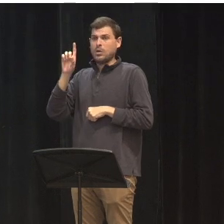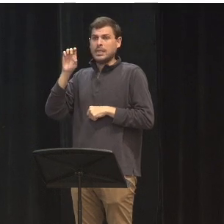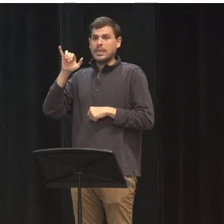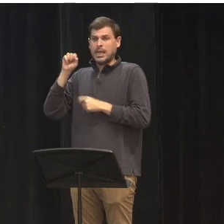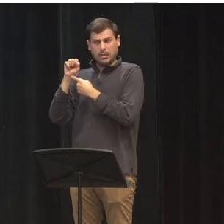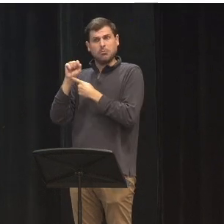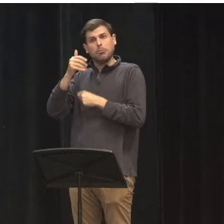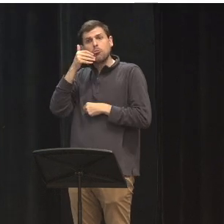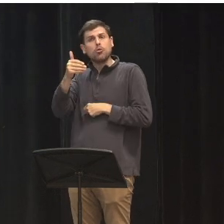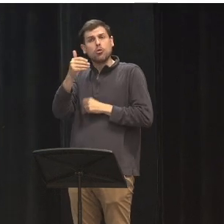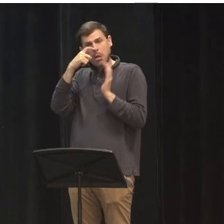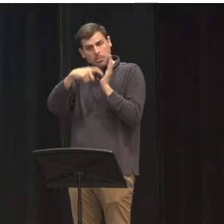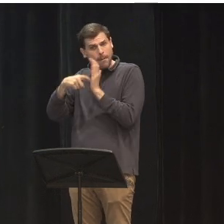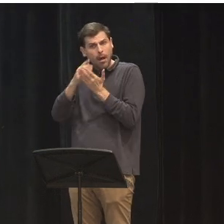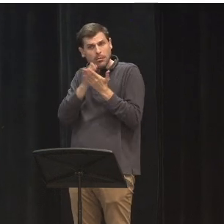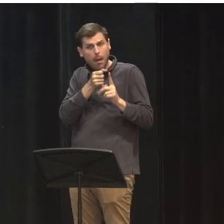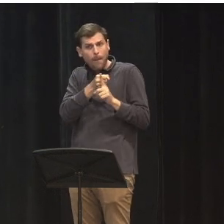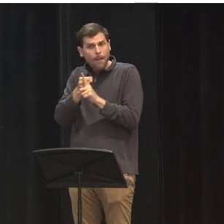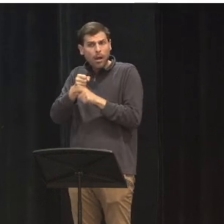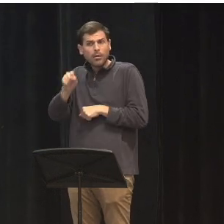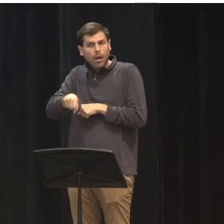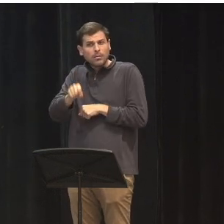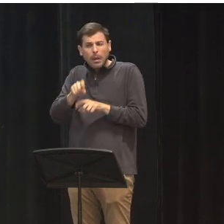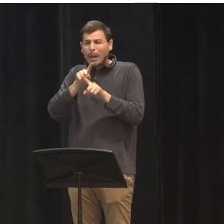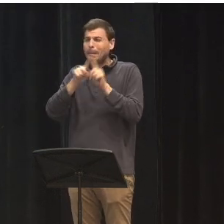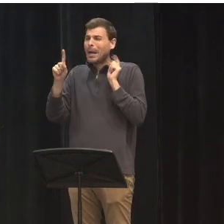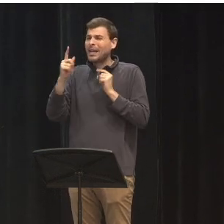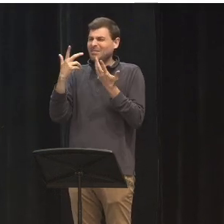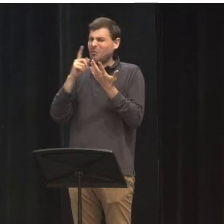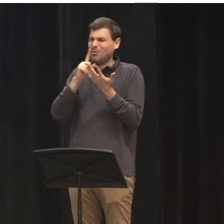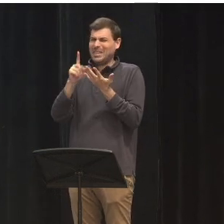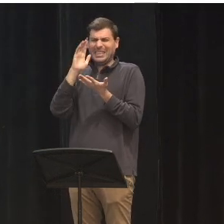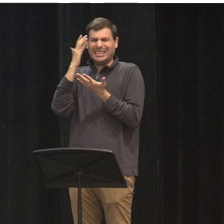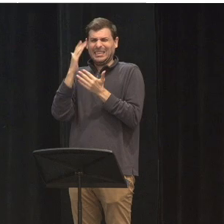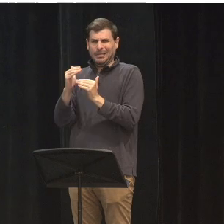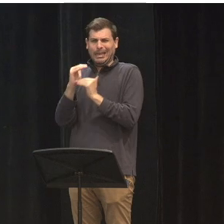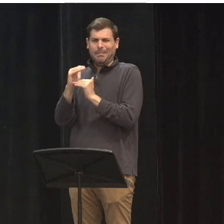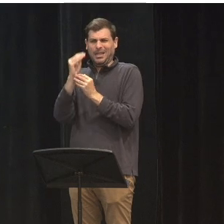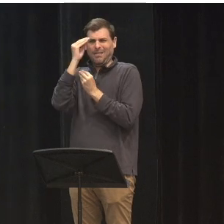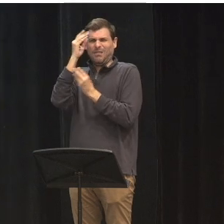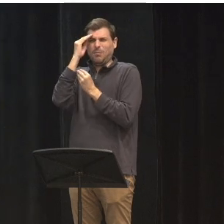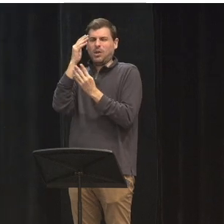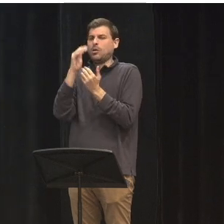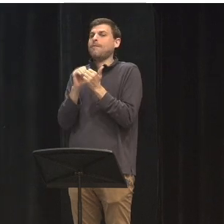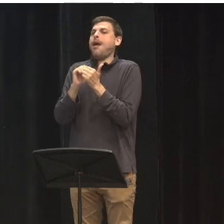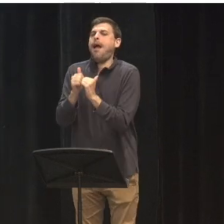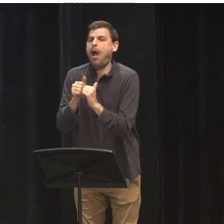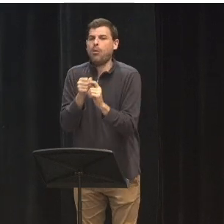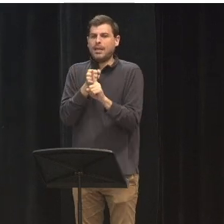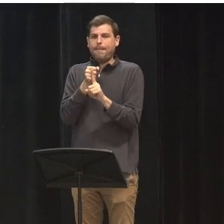identifying impacts, but it has considerably less detail on how those impacts are going to